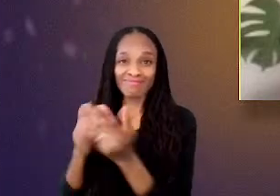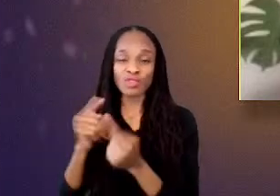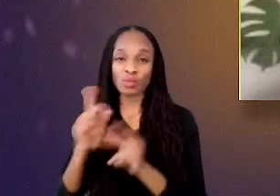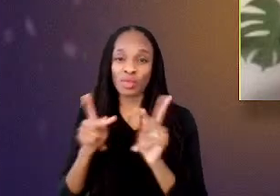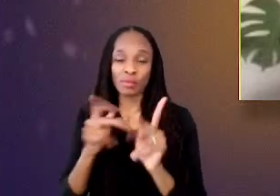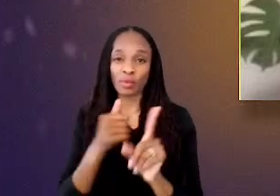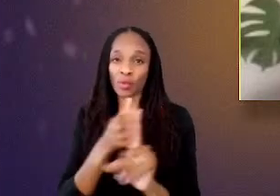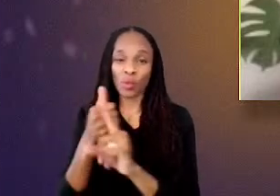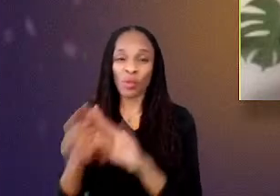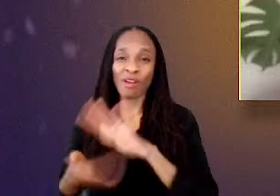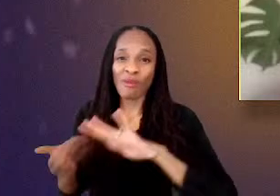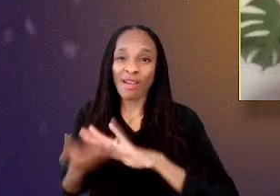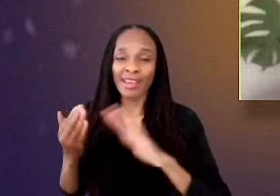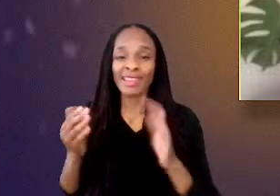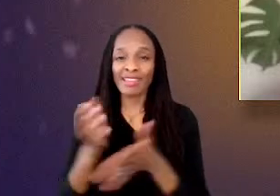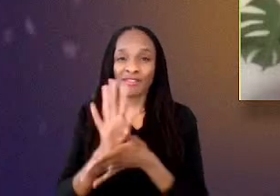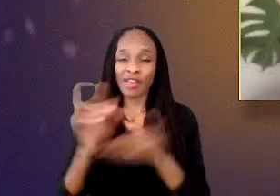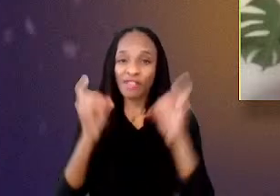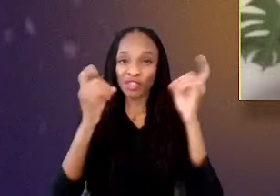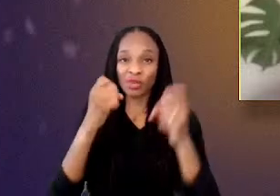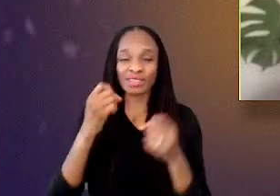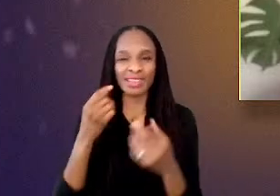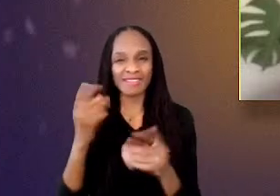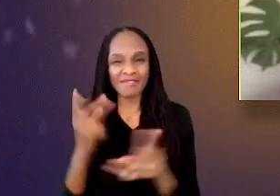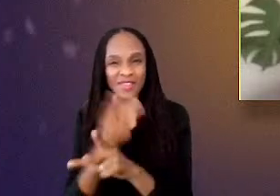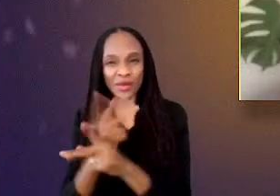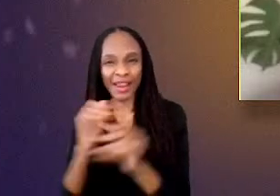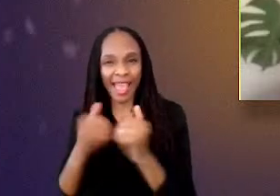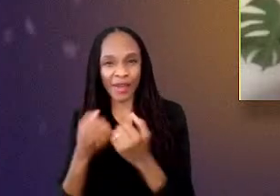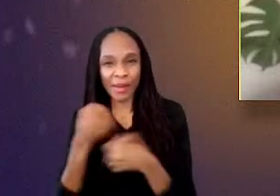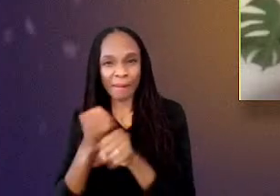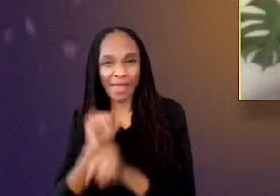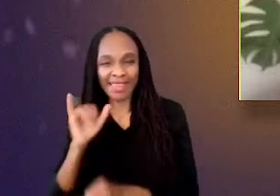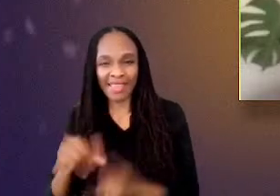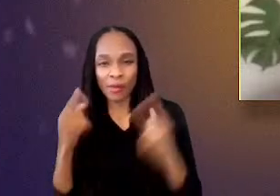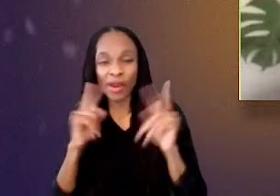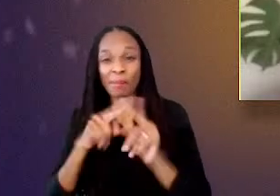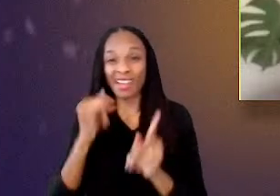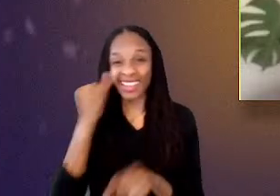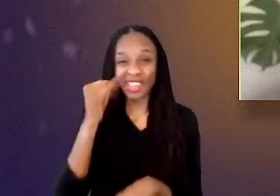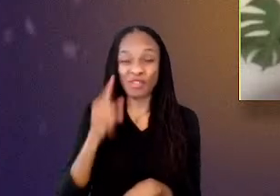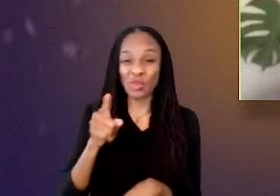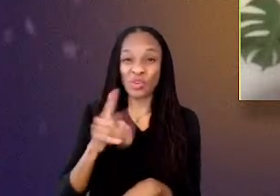festivals and figuring out how to make it work. But when you're a 40-year-old institution,